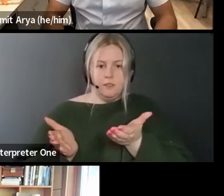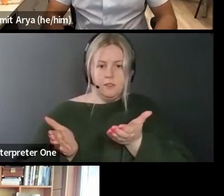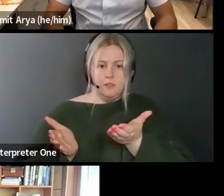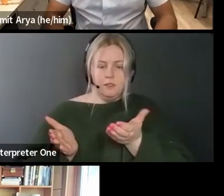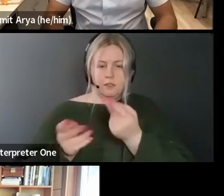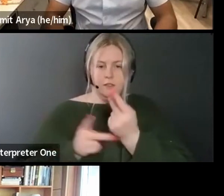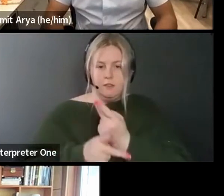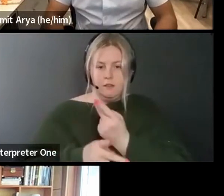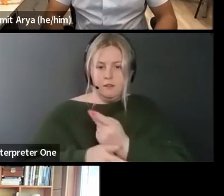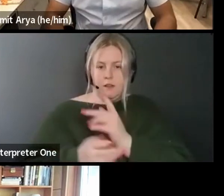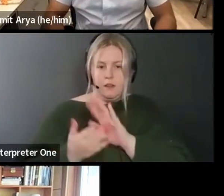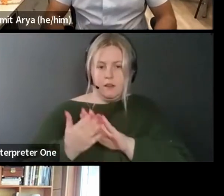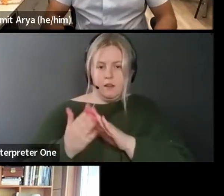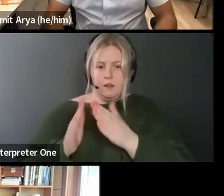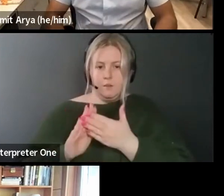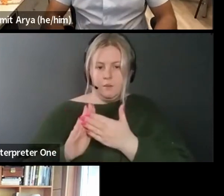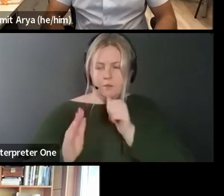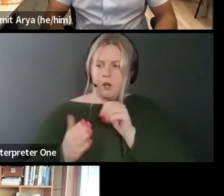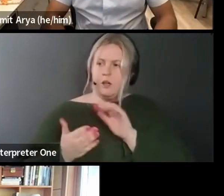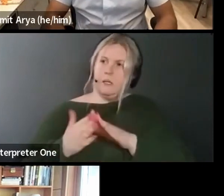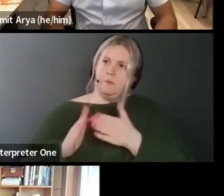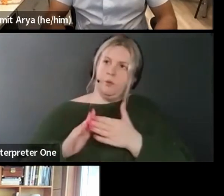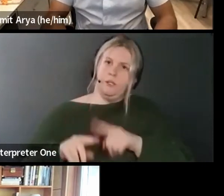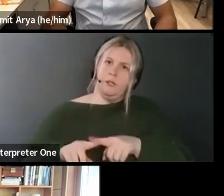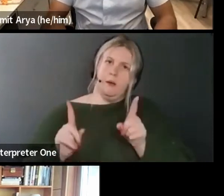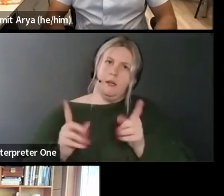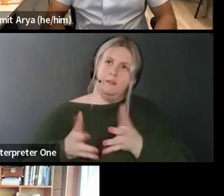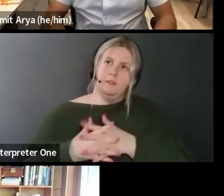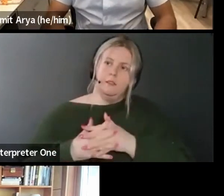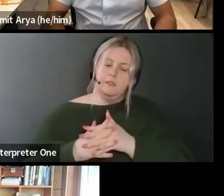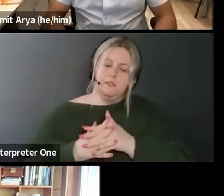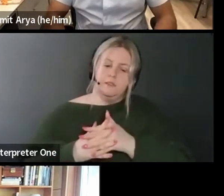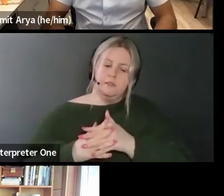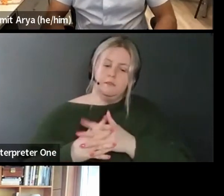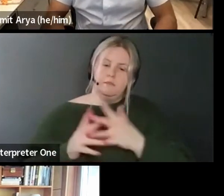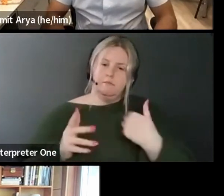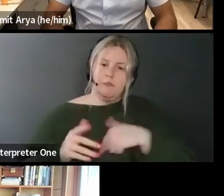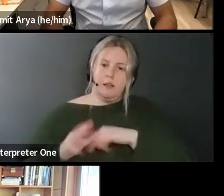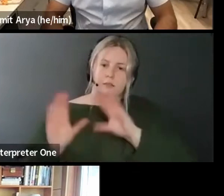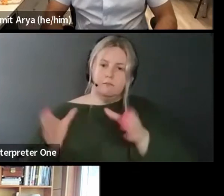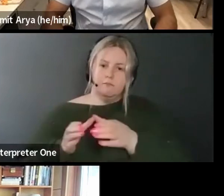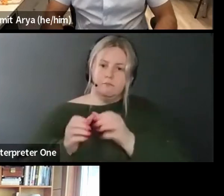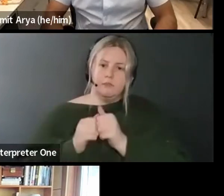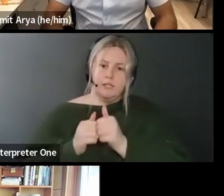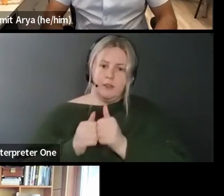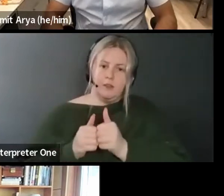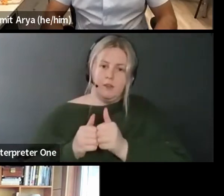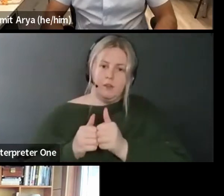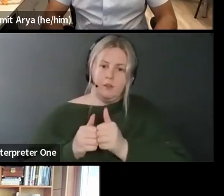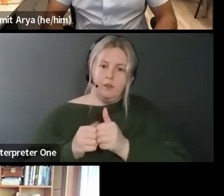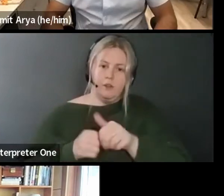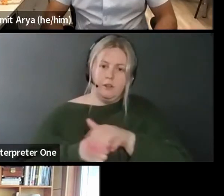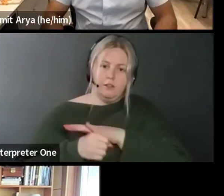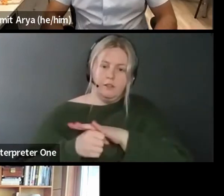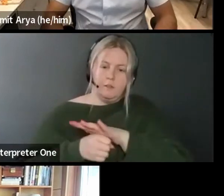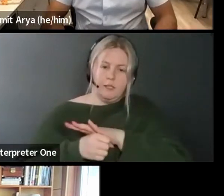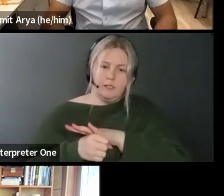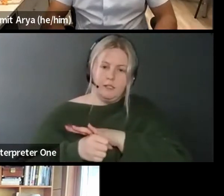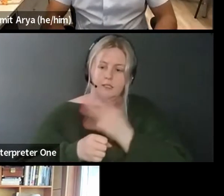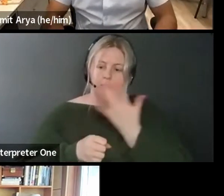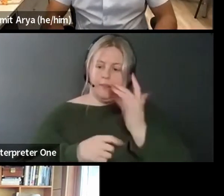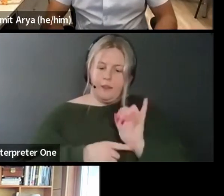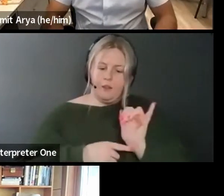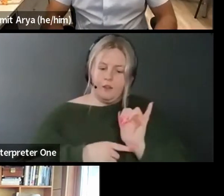community, not even community, but just coming together within the spaces looks like. And it was